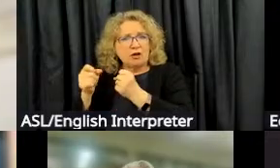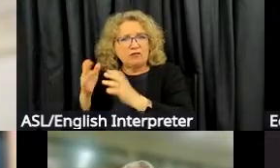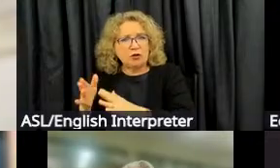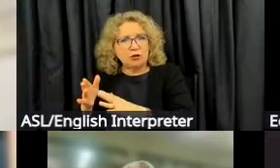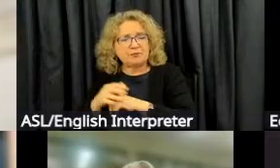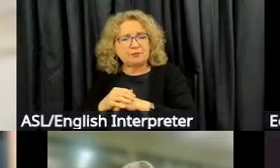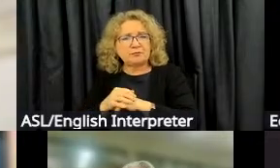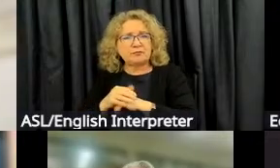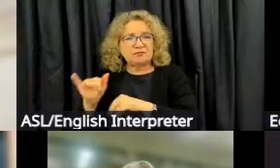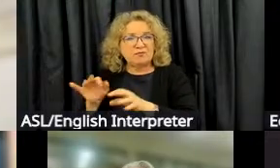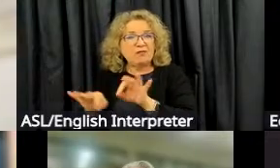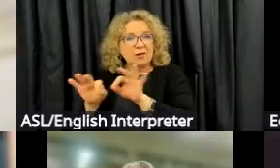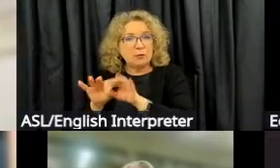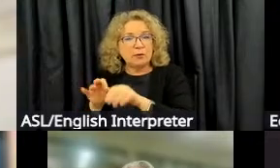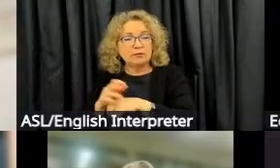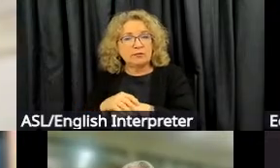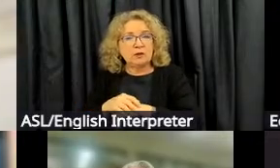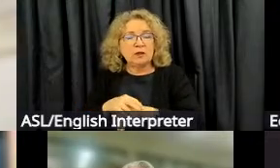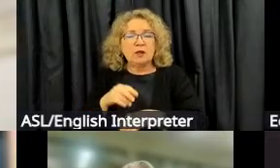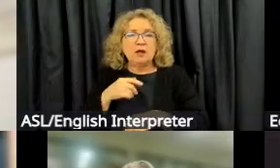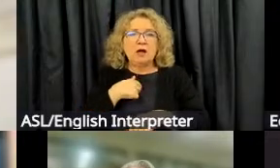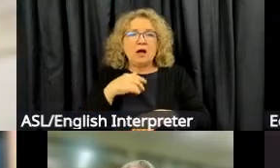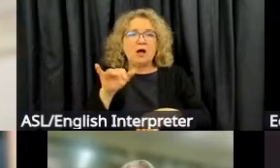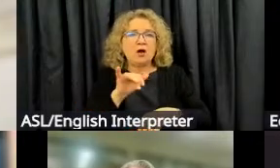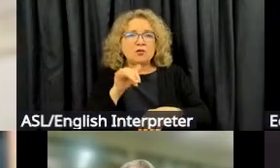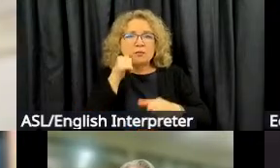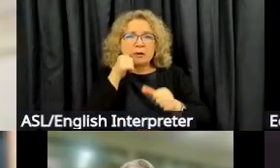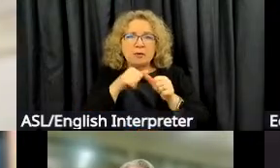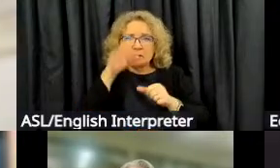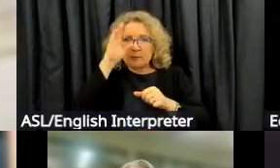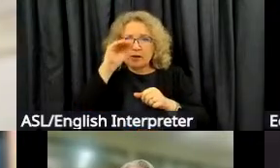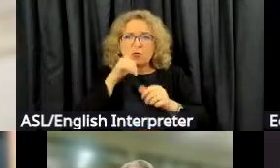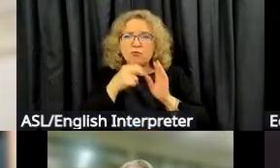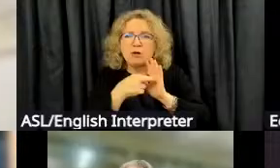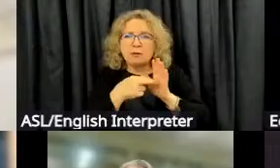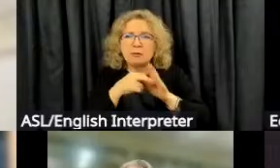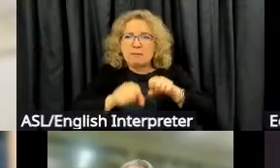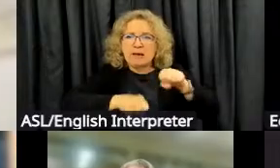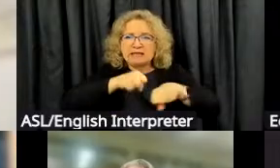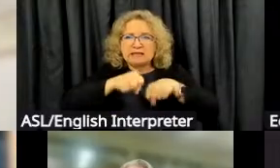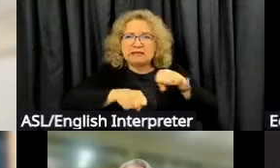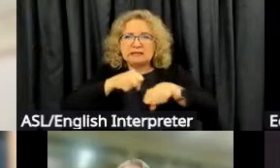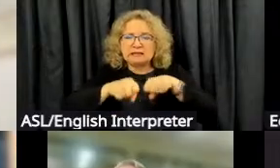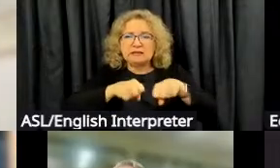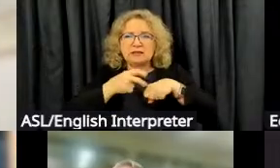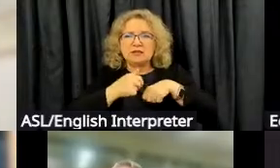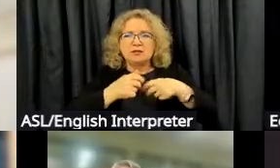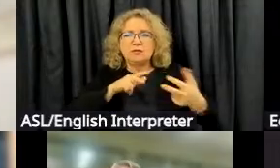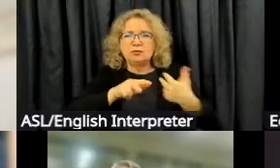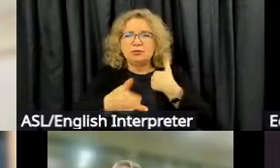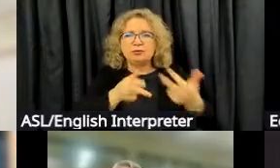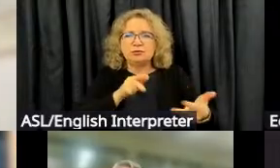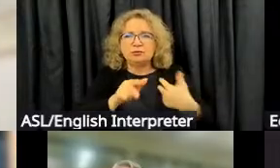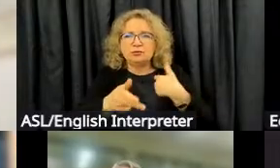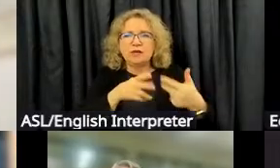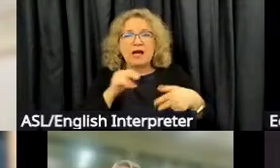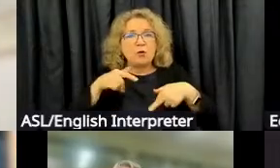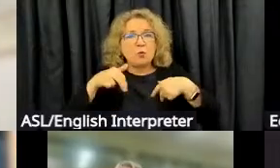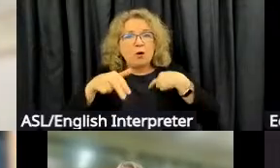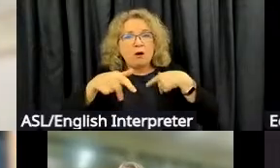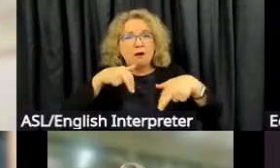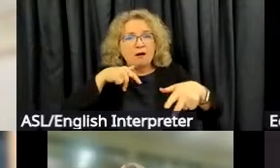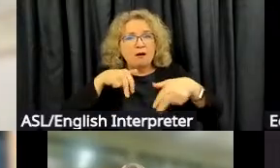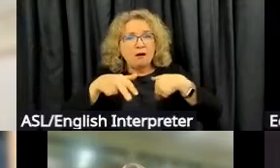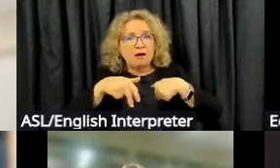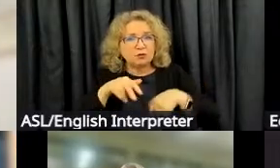were representing the bicycle and kind of like pedestrian transportation across the bridge.